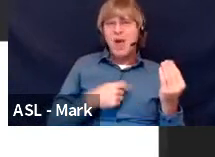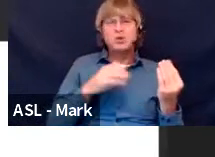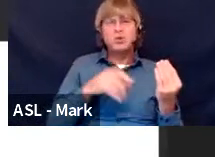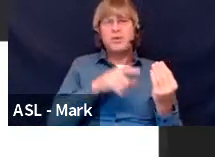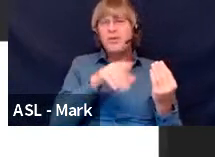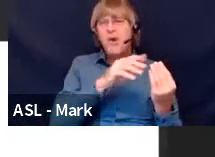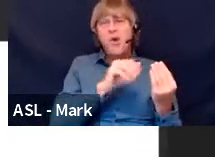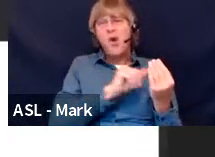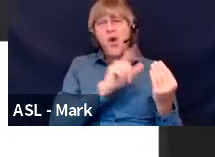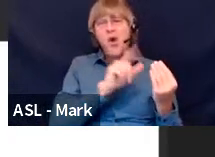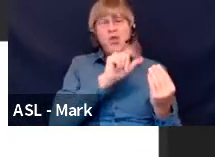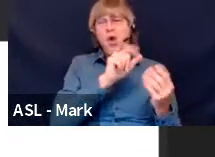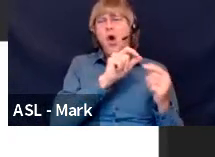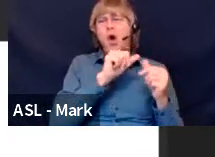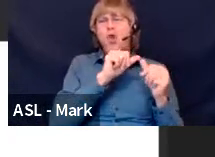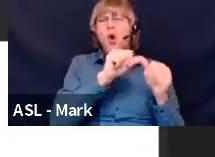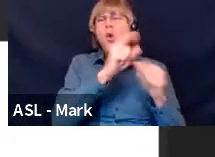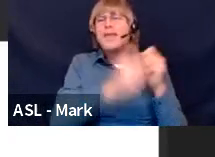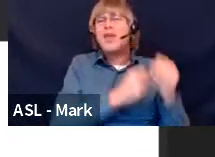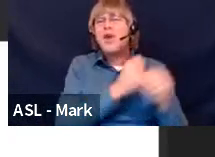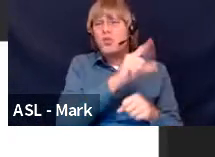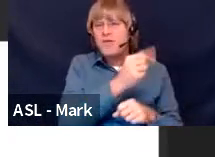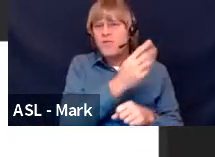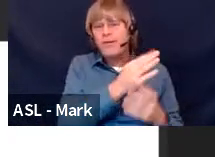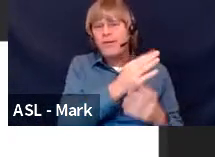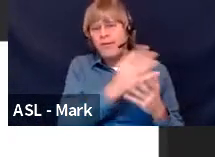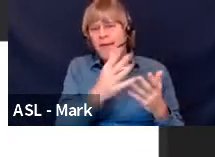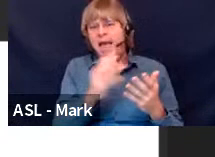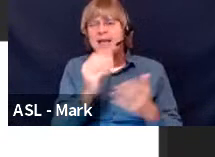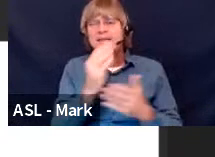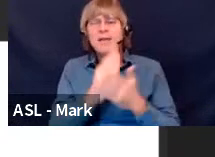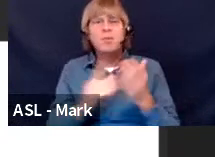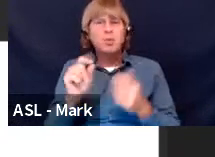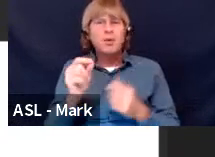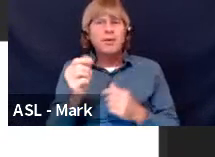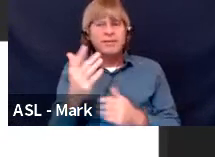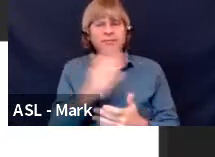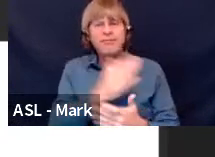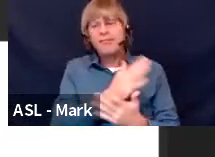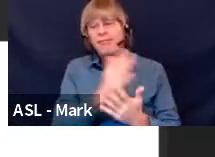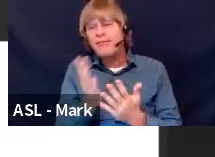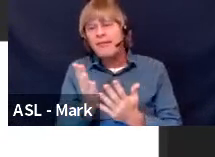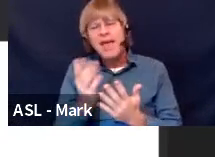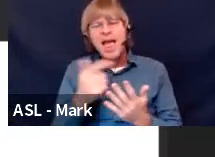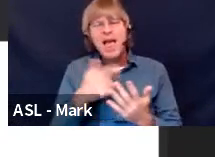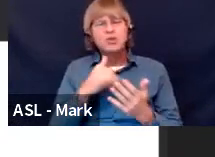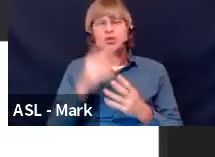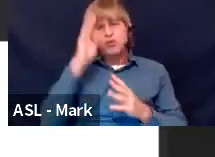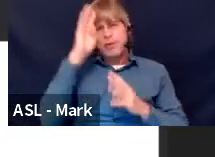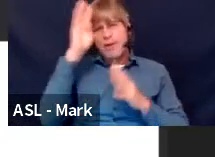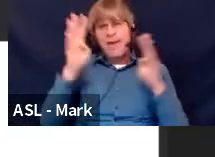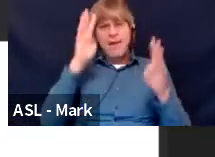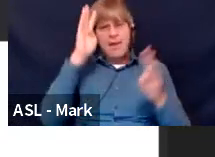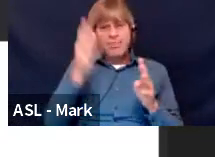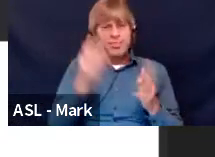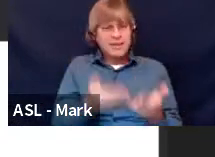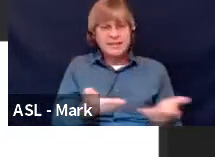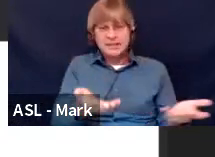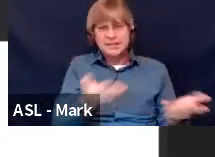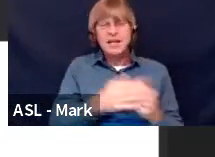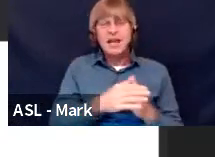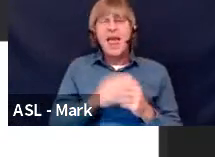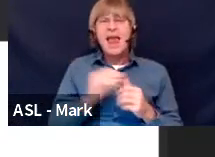all 2014 and even the middle part of 2015. I was just creating things.